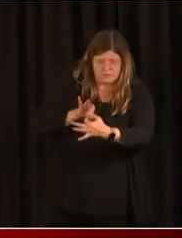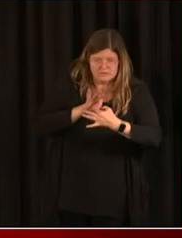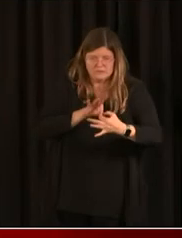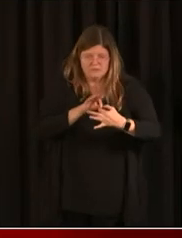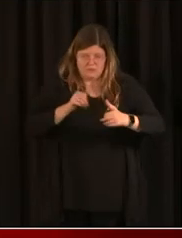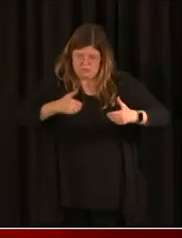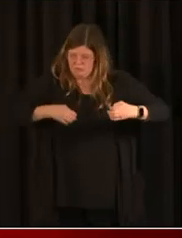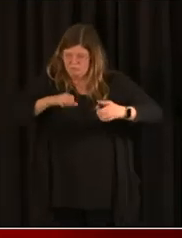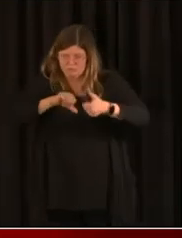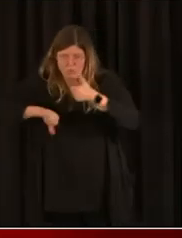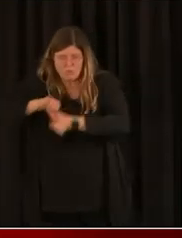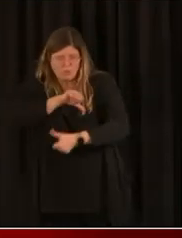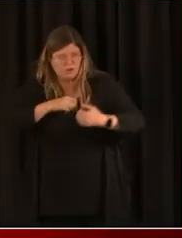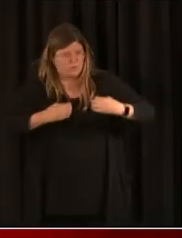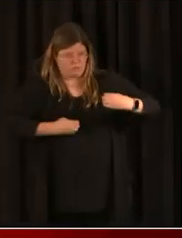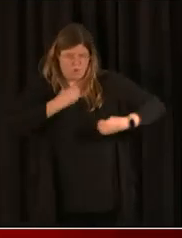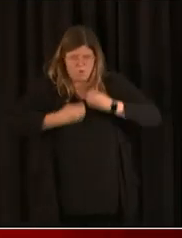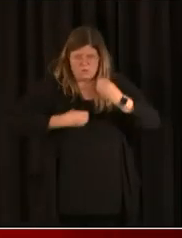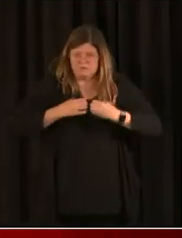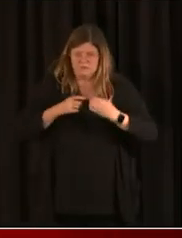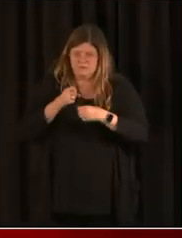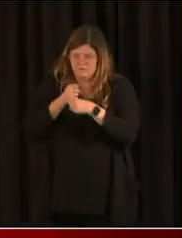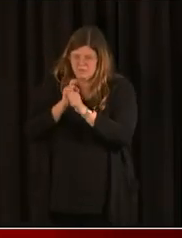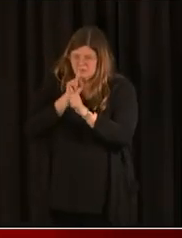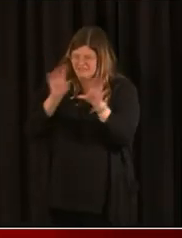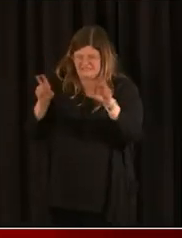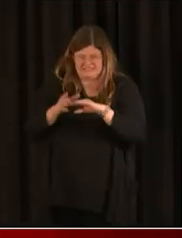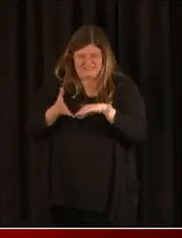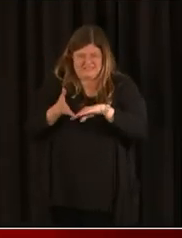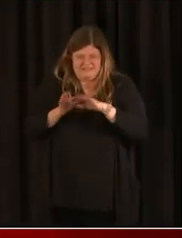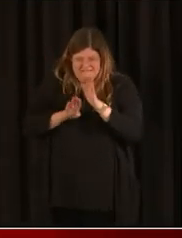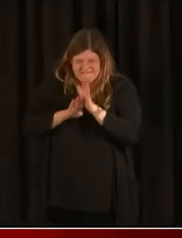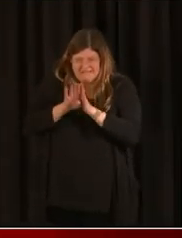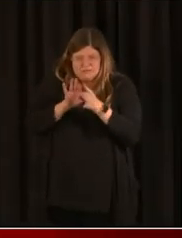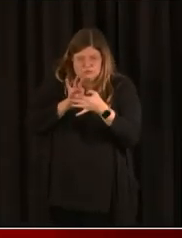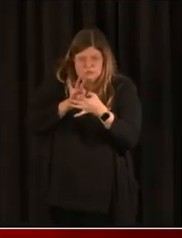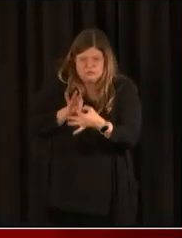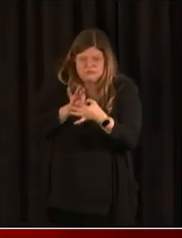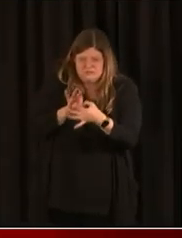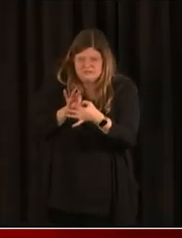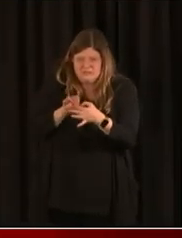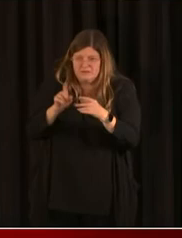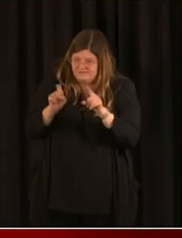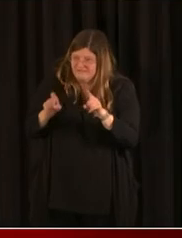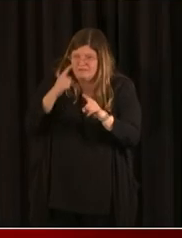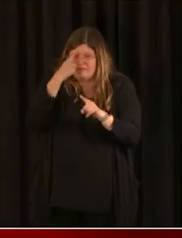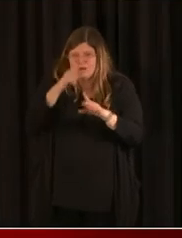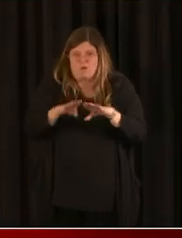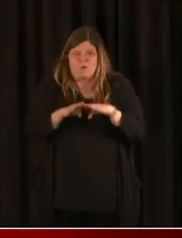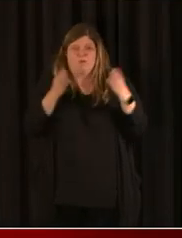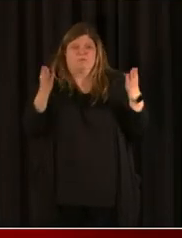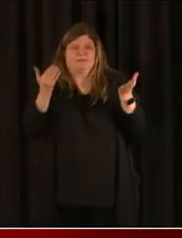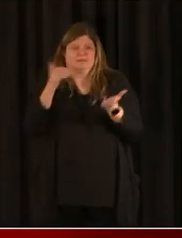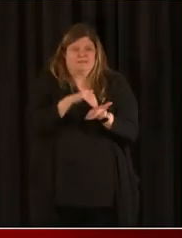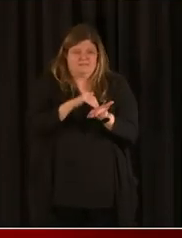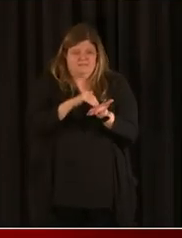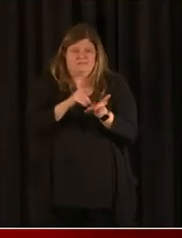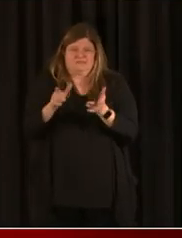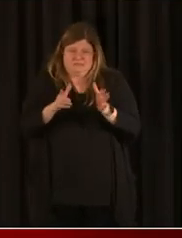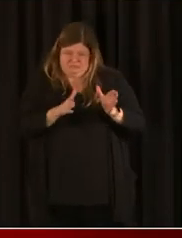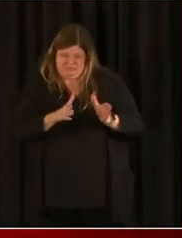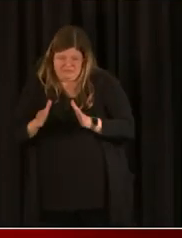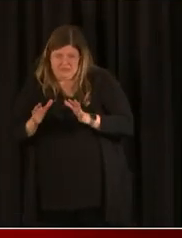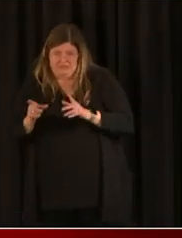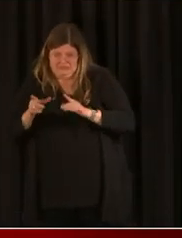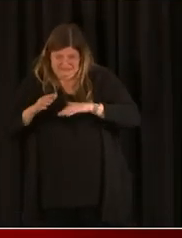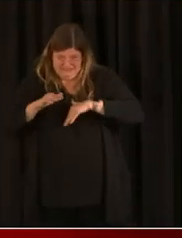emotional work that needs to be done, and relationships need to be rebuilt. So as a part of our summer and spring plan, we'll